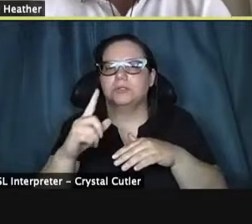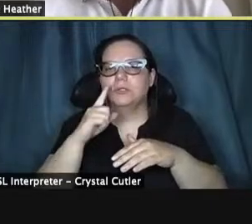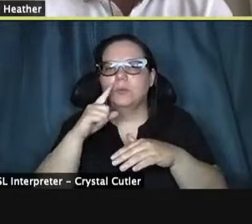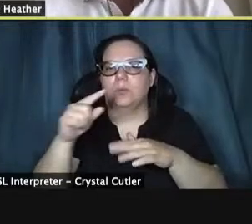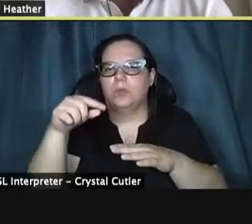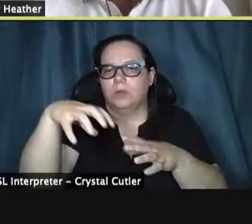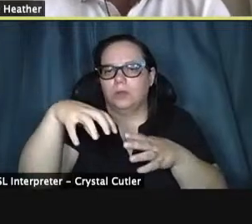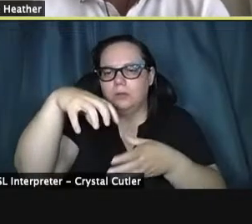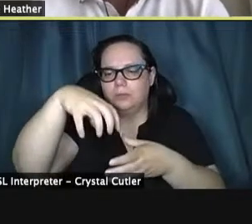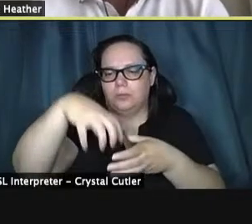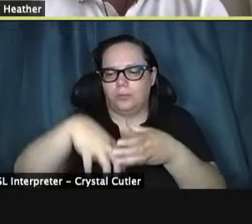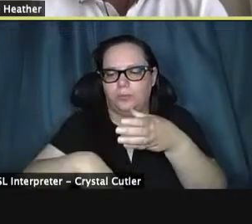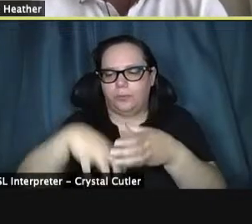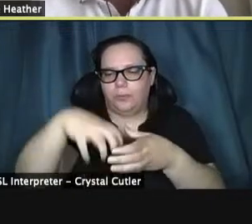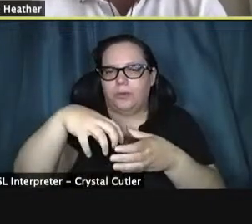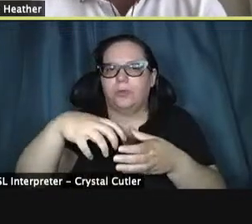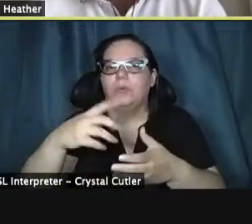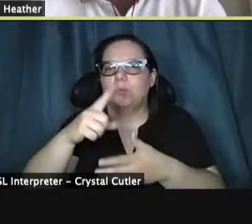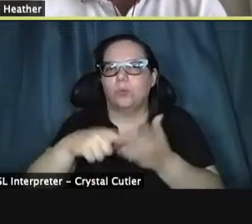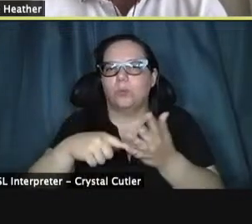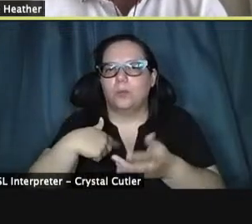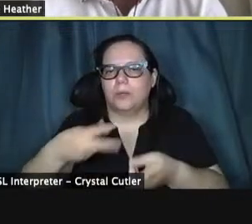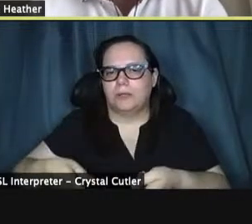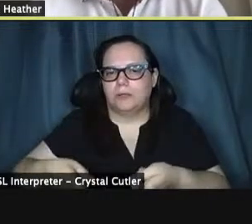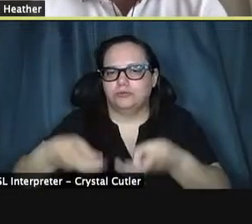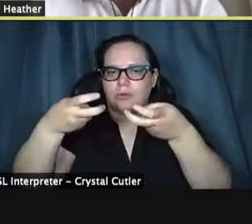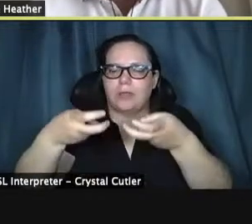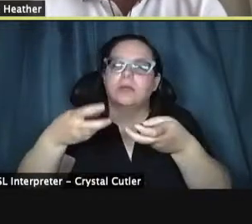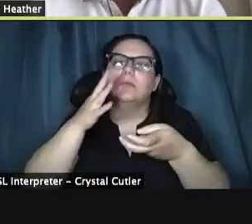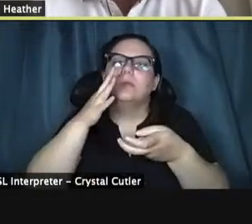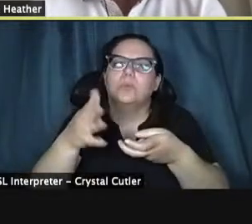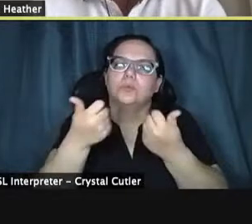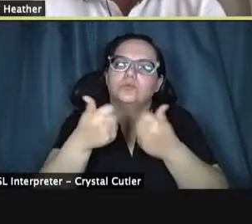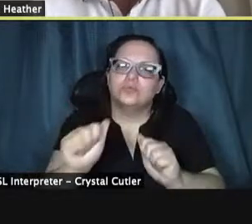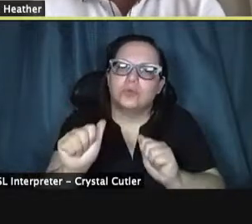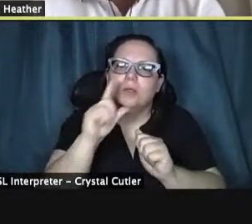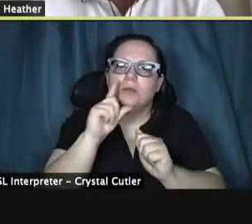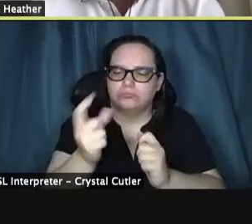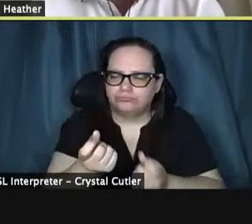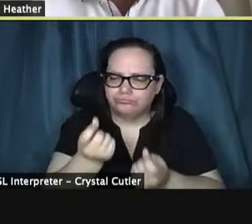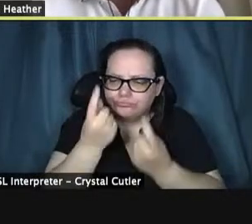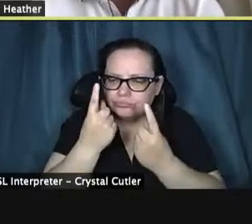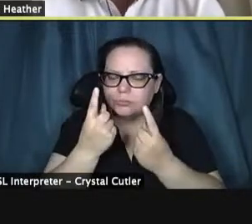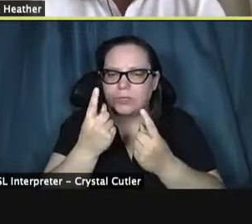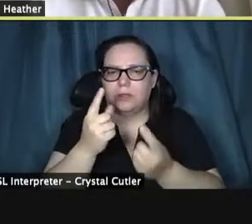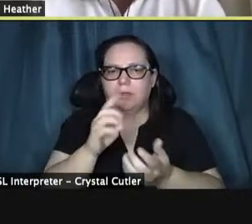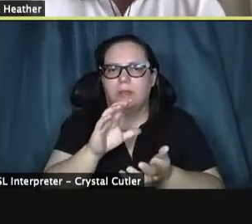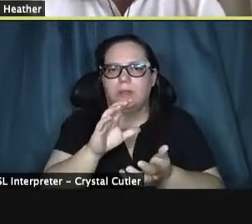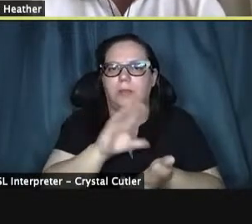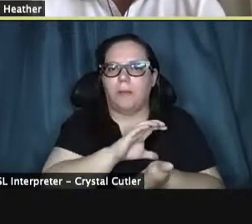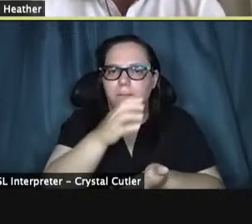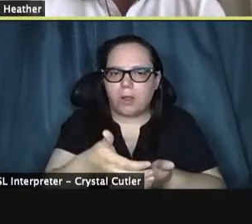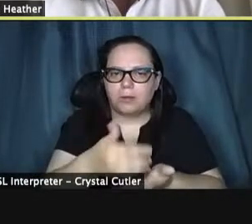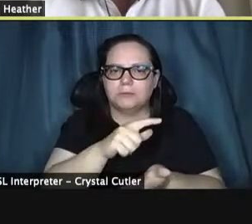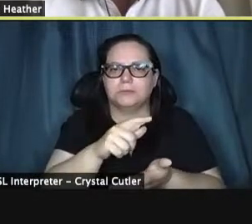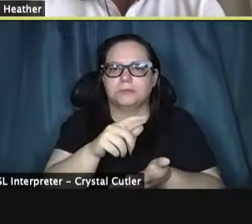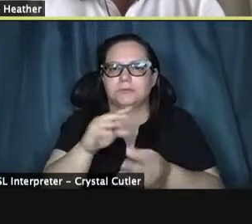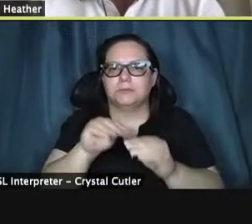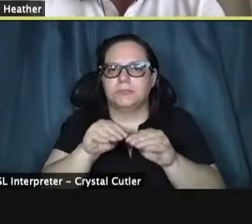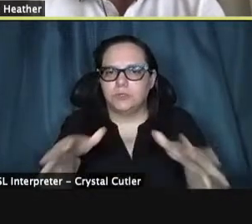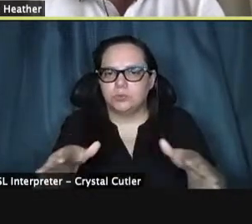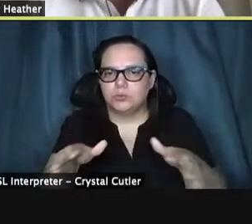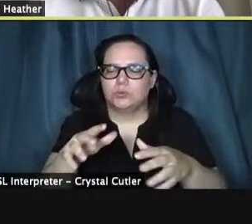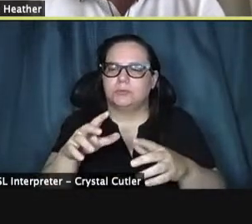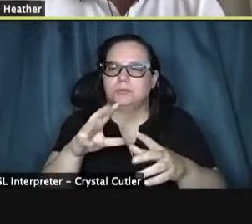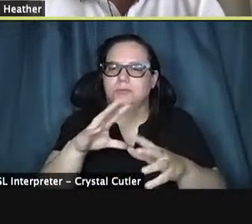regolith that we extract, trying to understand the abundance, the composition, and the distribution of any lunar volatiles which we